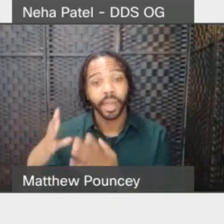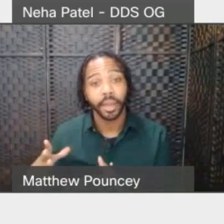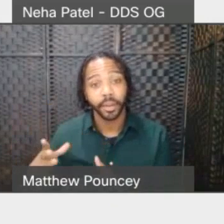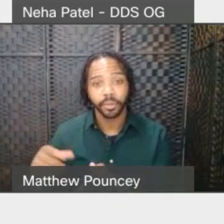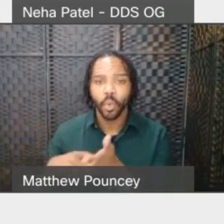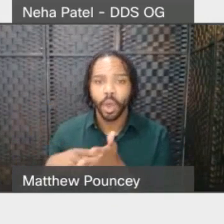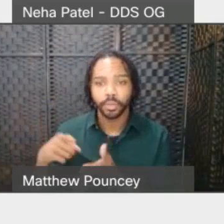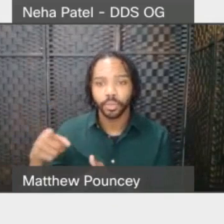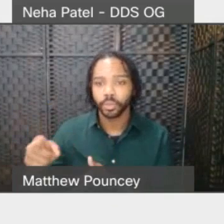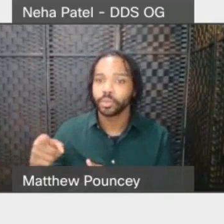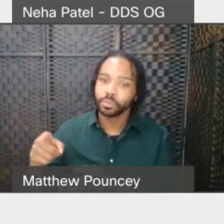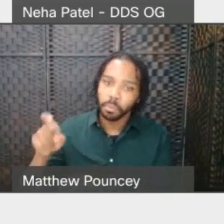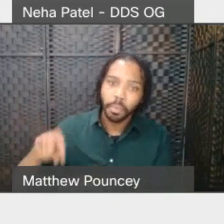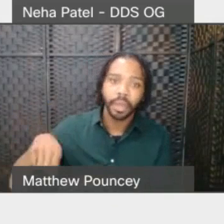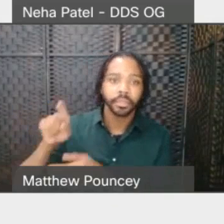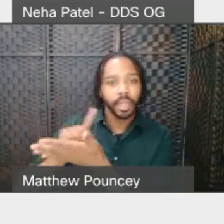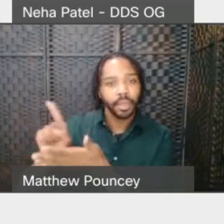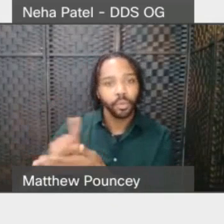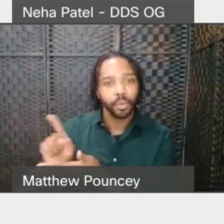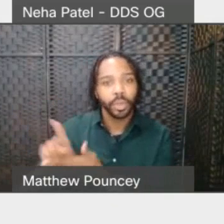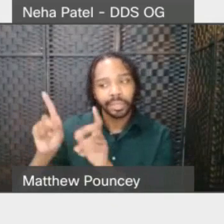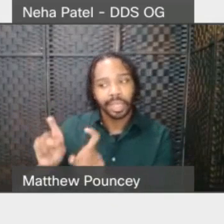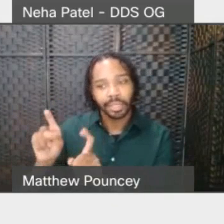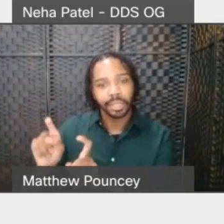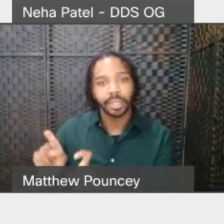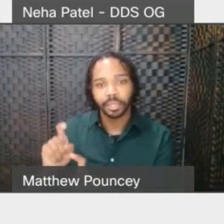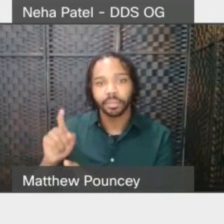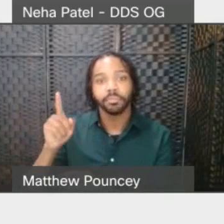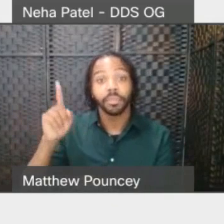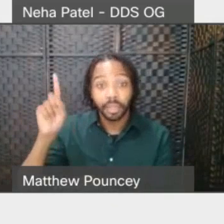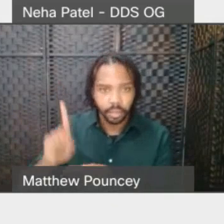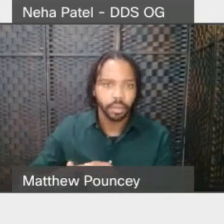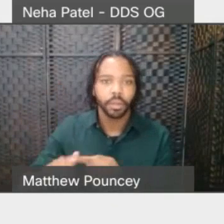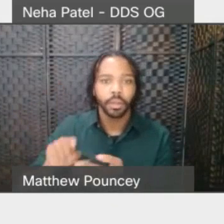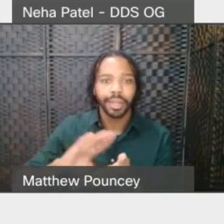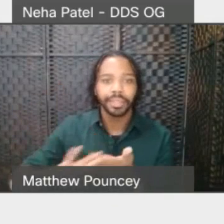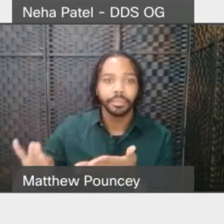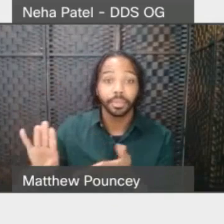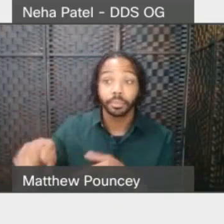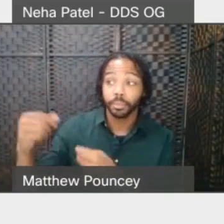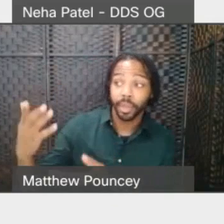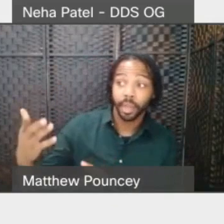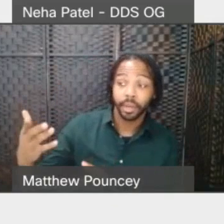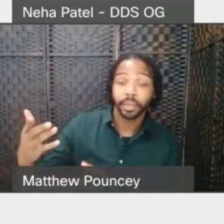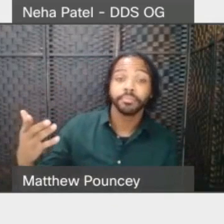you have to undergo weekly testing until the exemption decision has been provided,